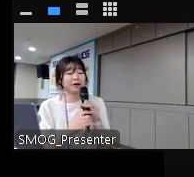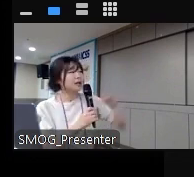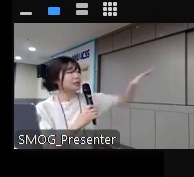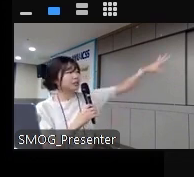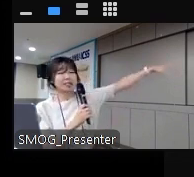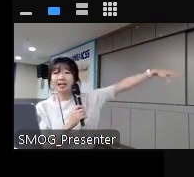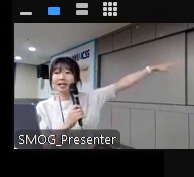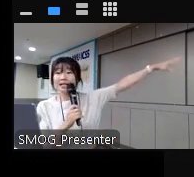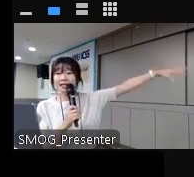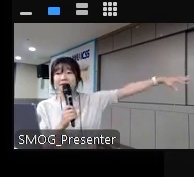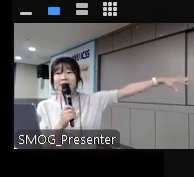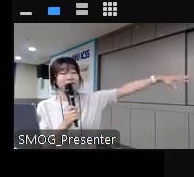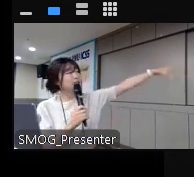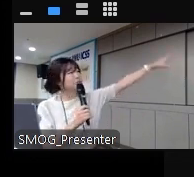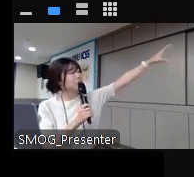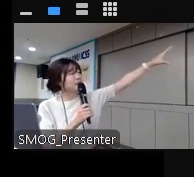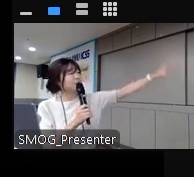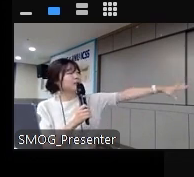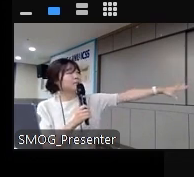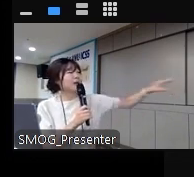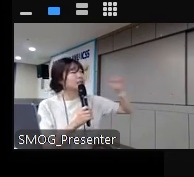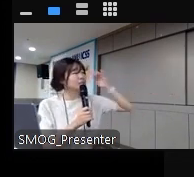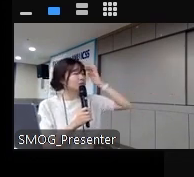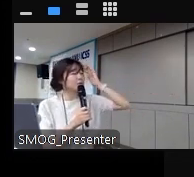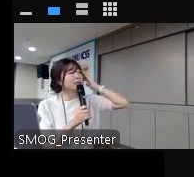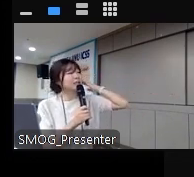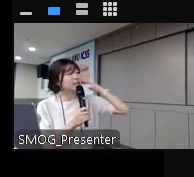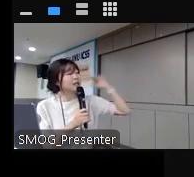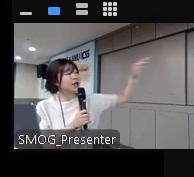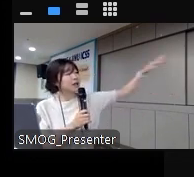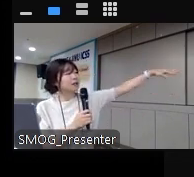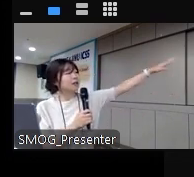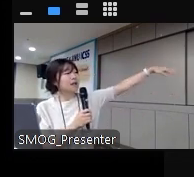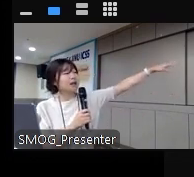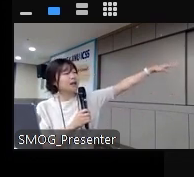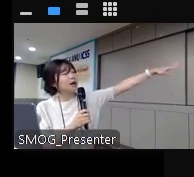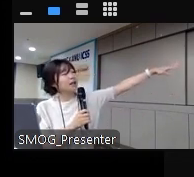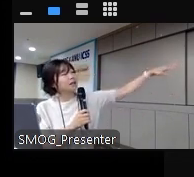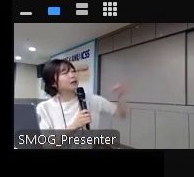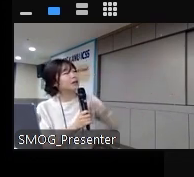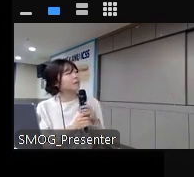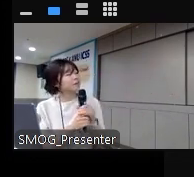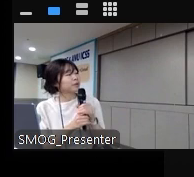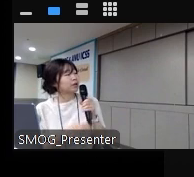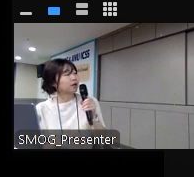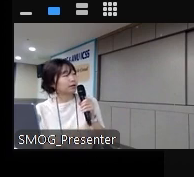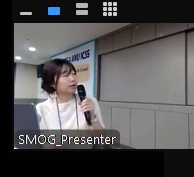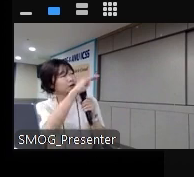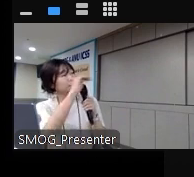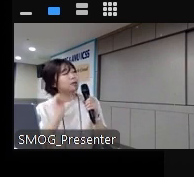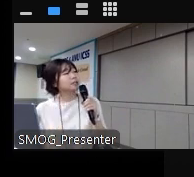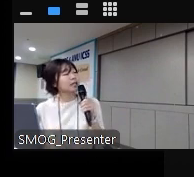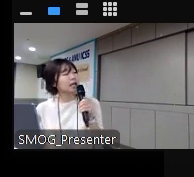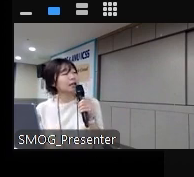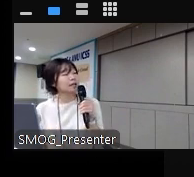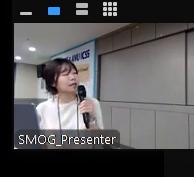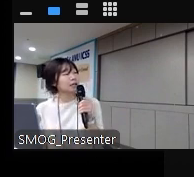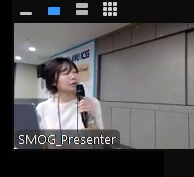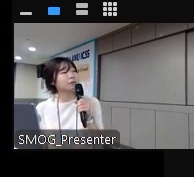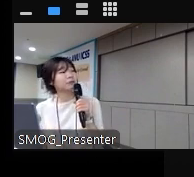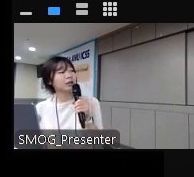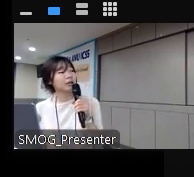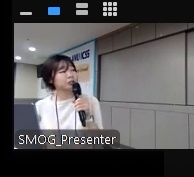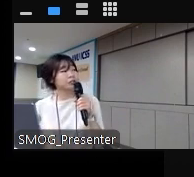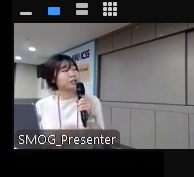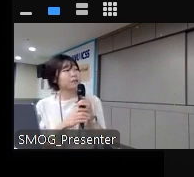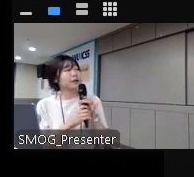were interested in as well, right? So minimal and maximal were tested, but not the middle ones. And we think it would be